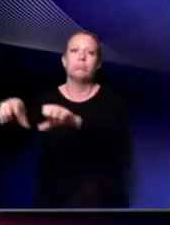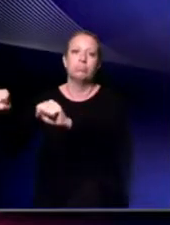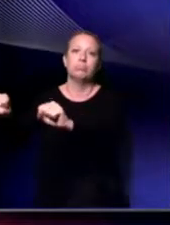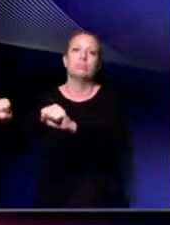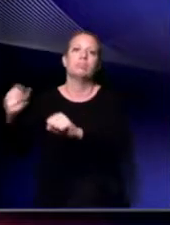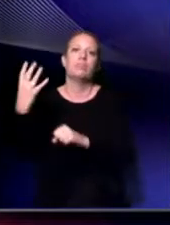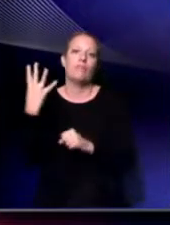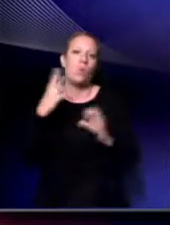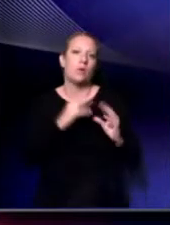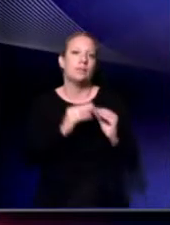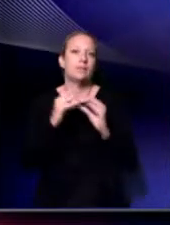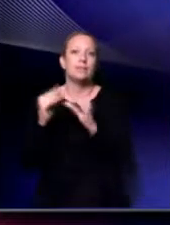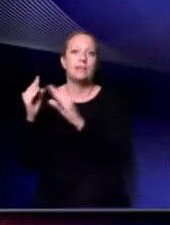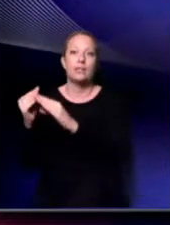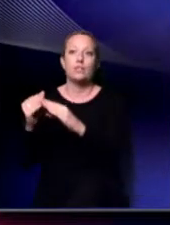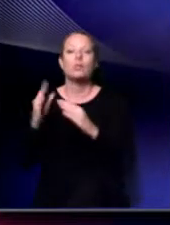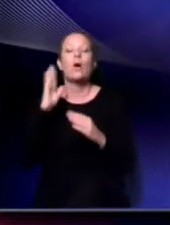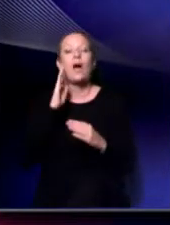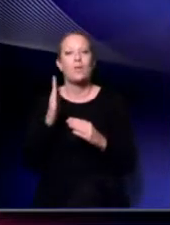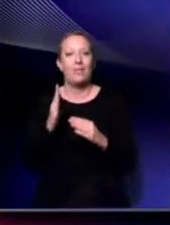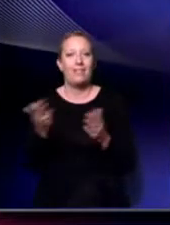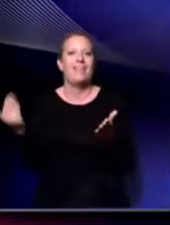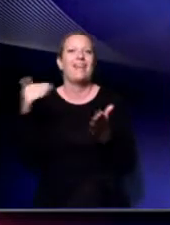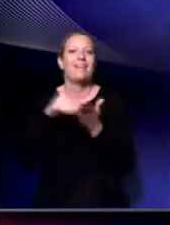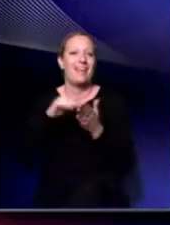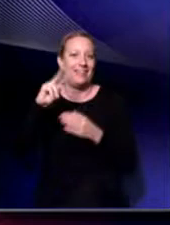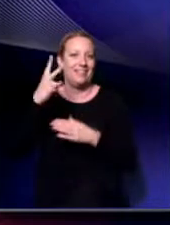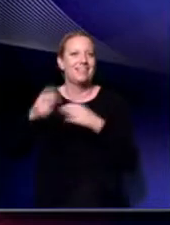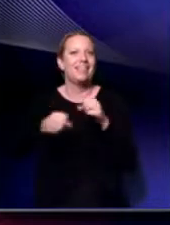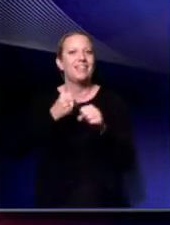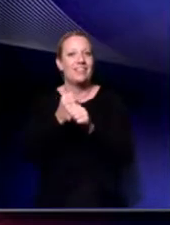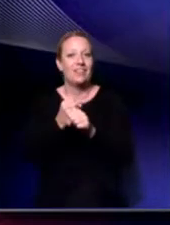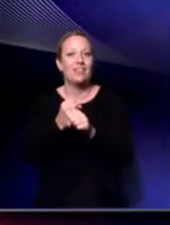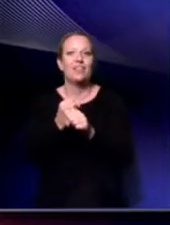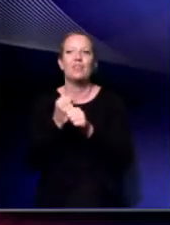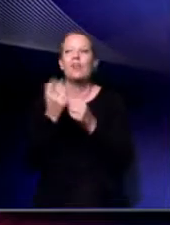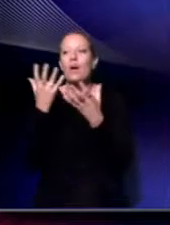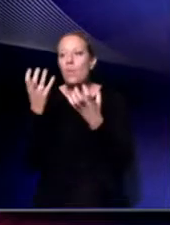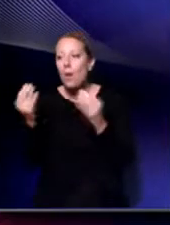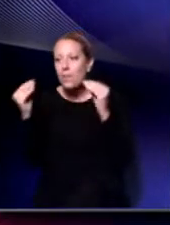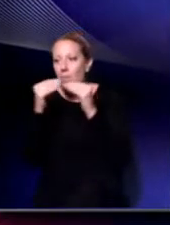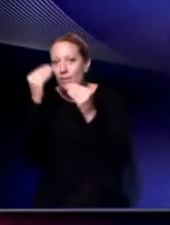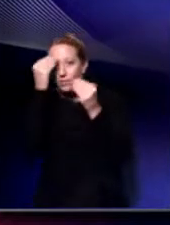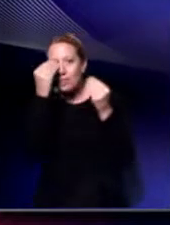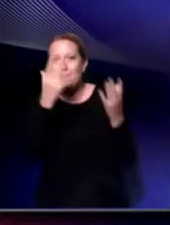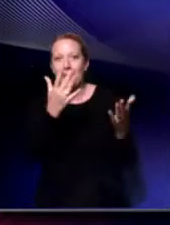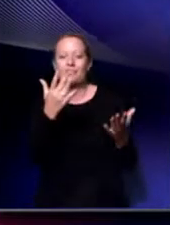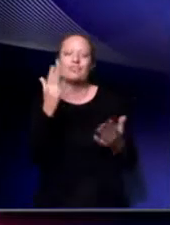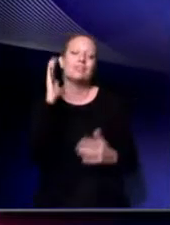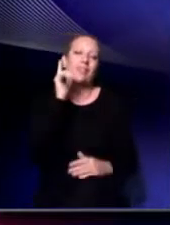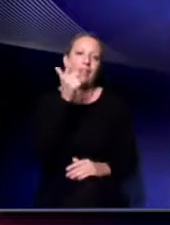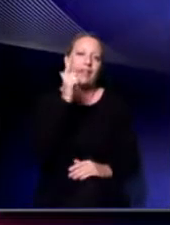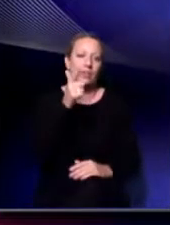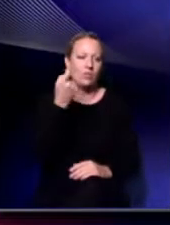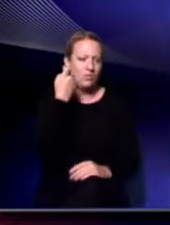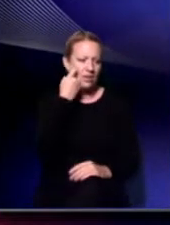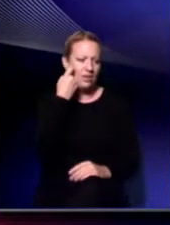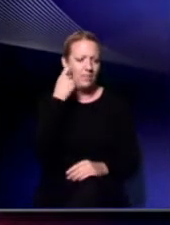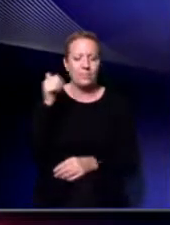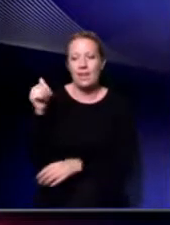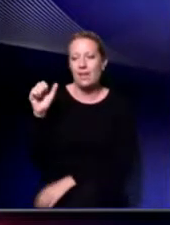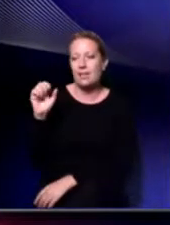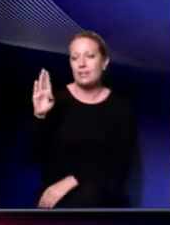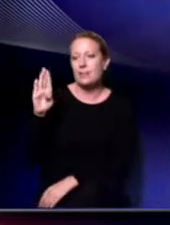I'm continuing into the second year, so I can provide additional information. I just went to the